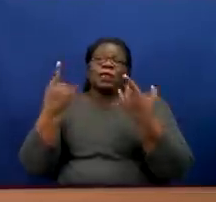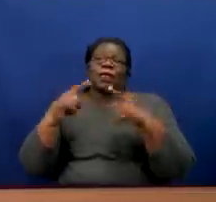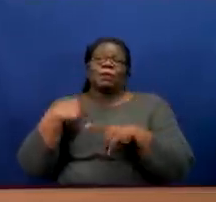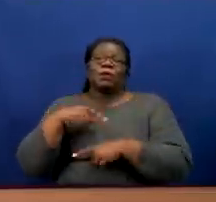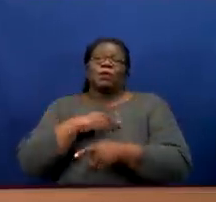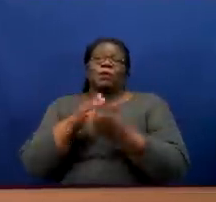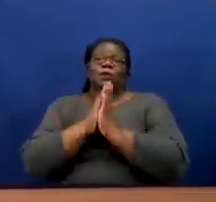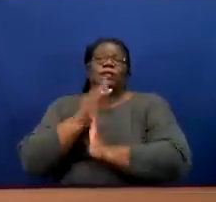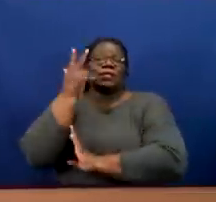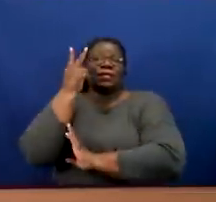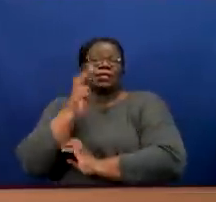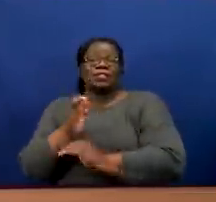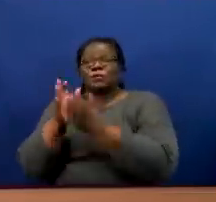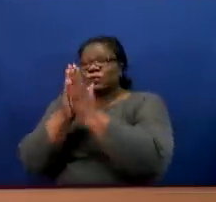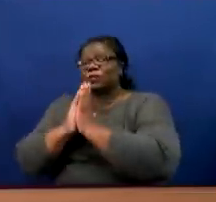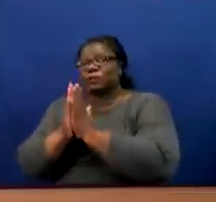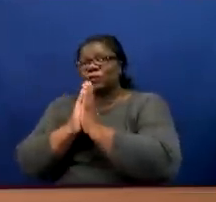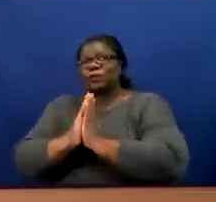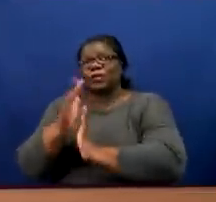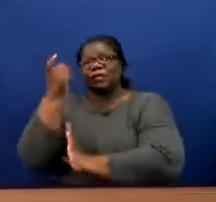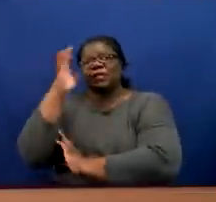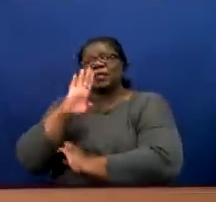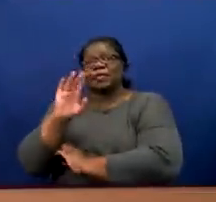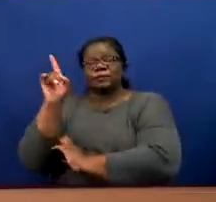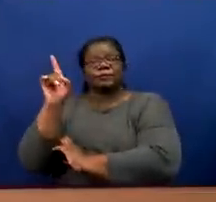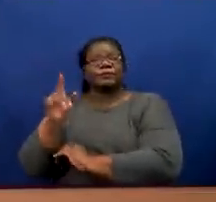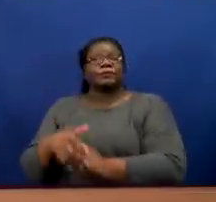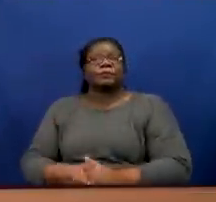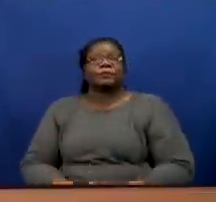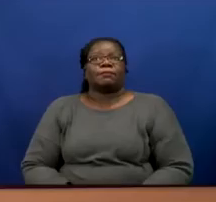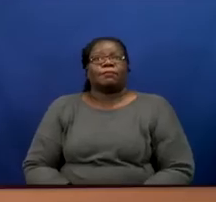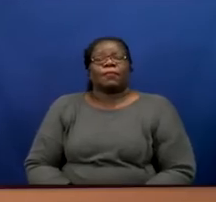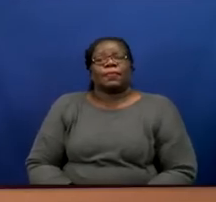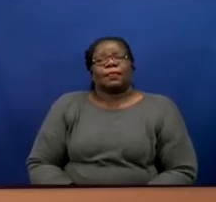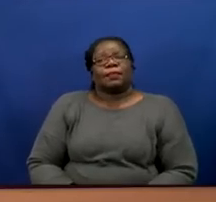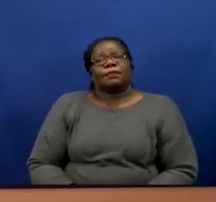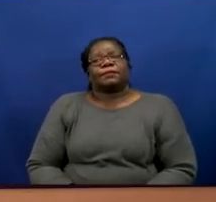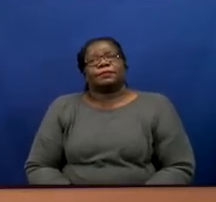you when you make your request known unto him.